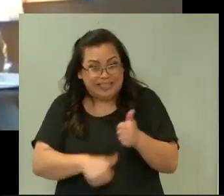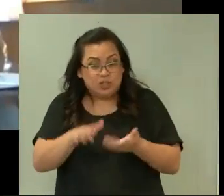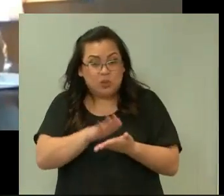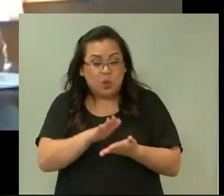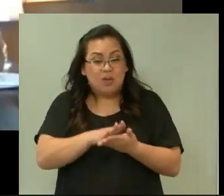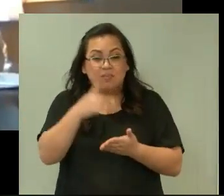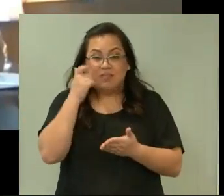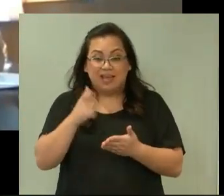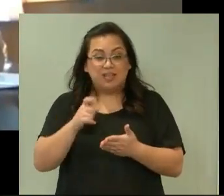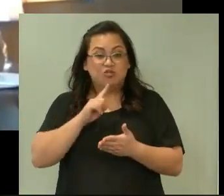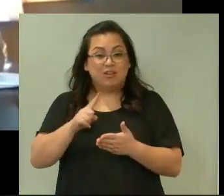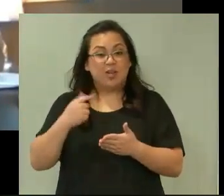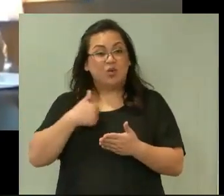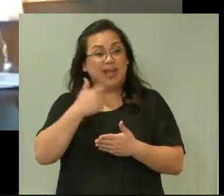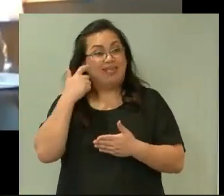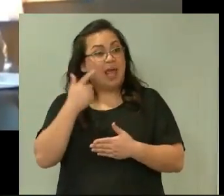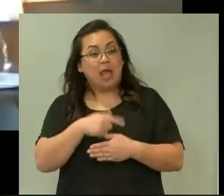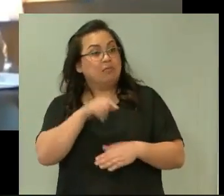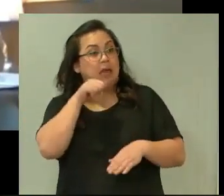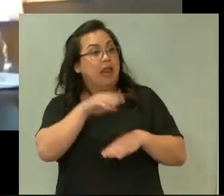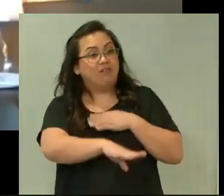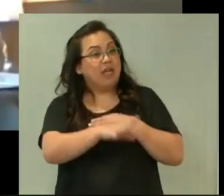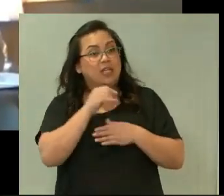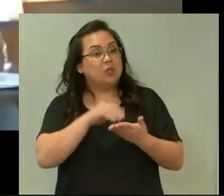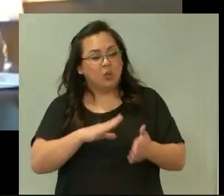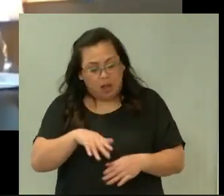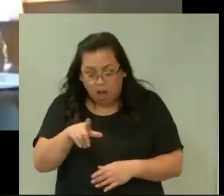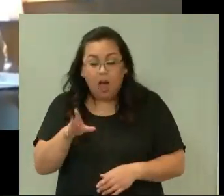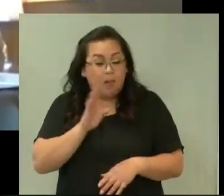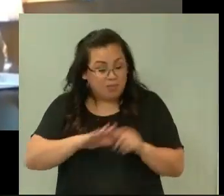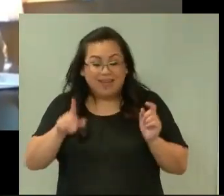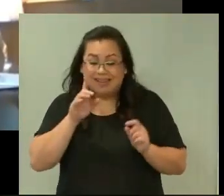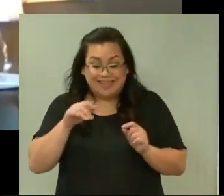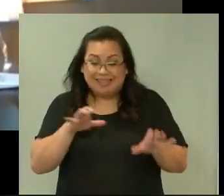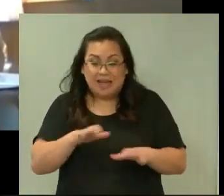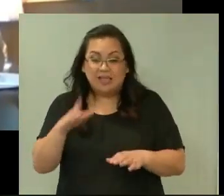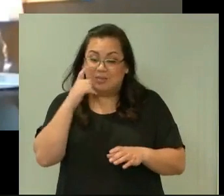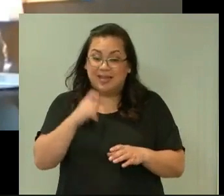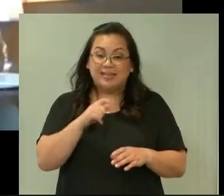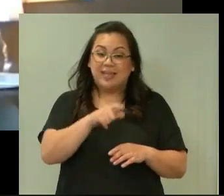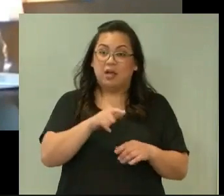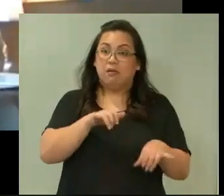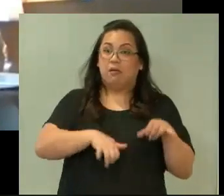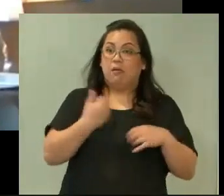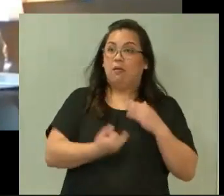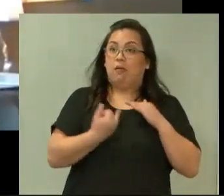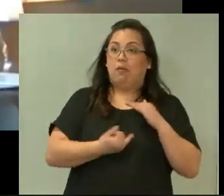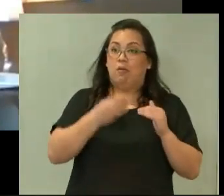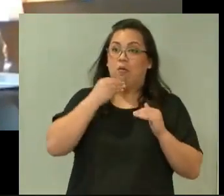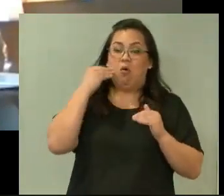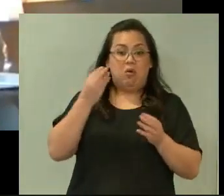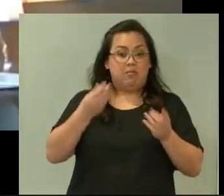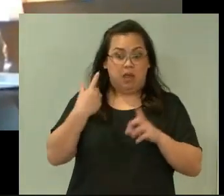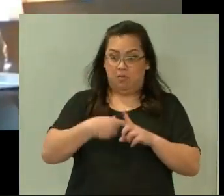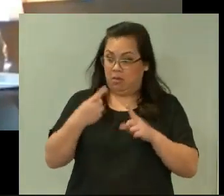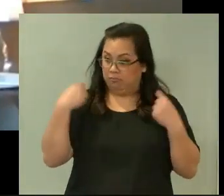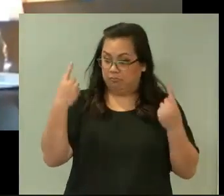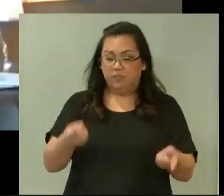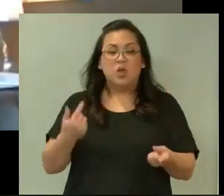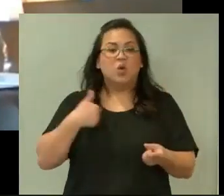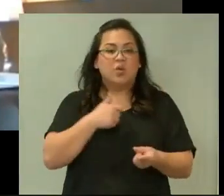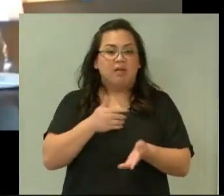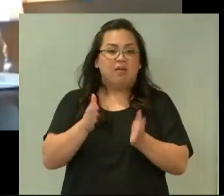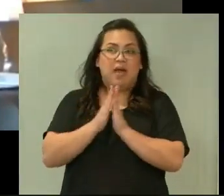real trauma after not seeing their classmates for so many months. This is why we've asked the federal government